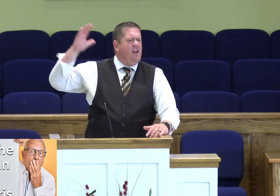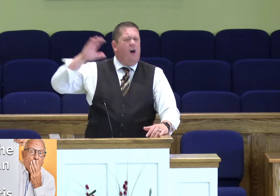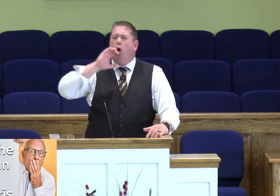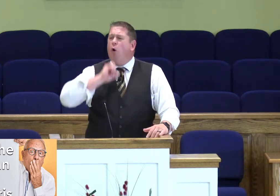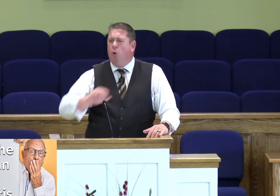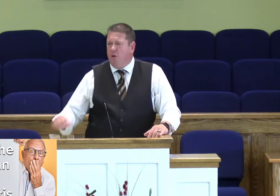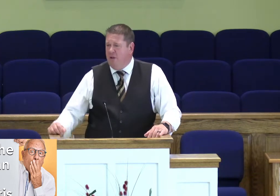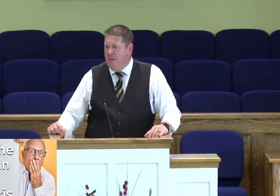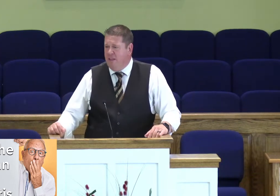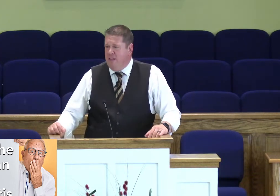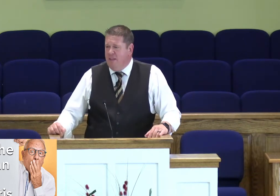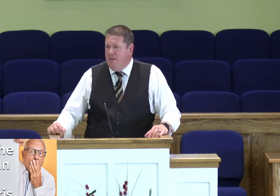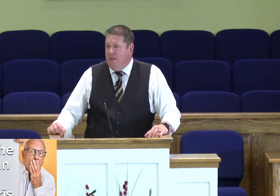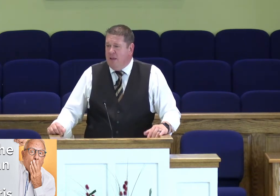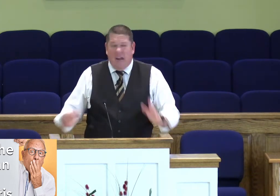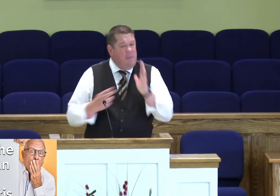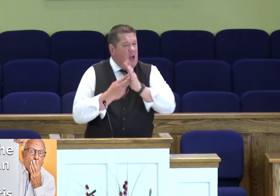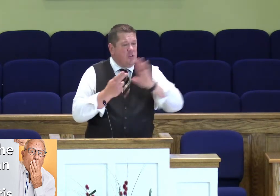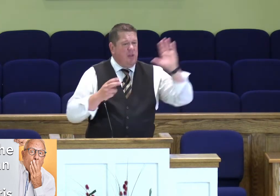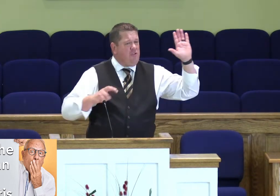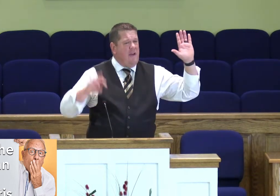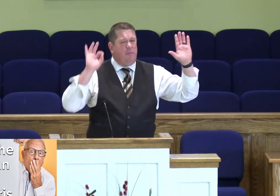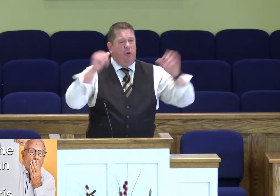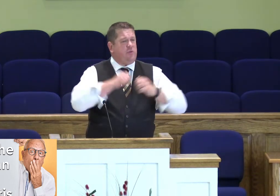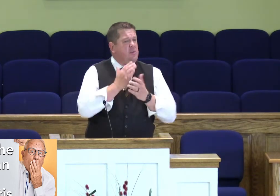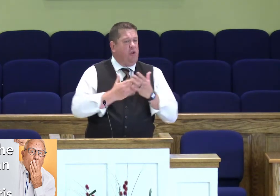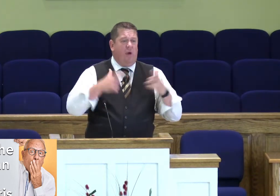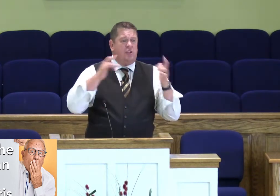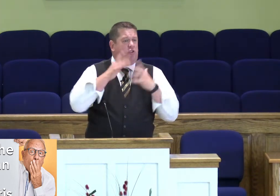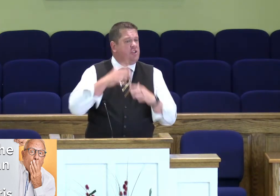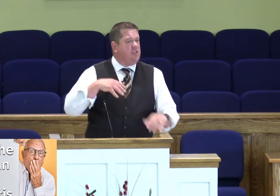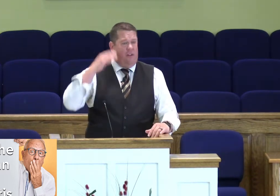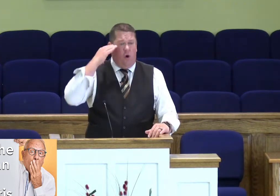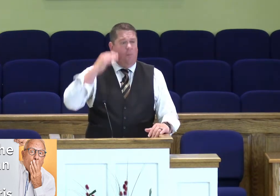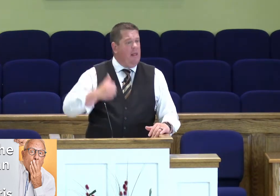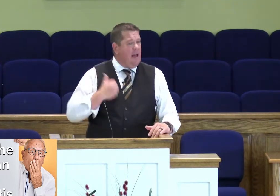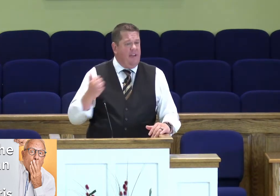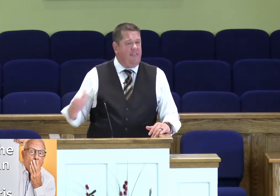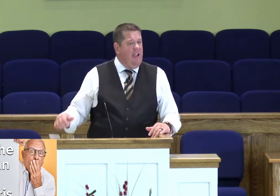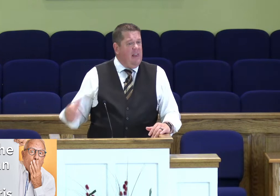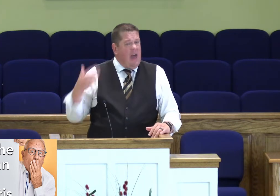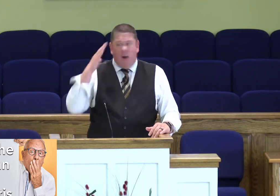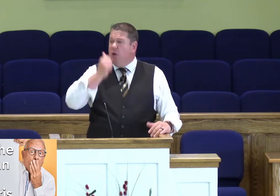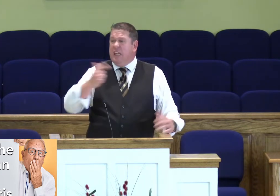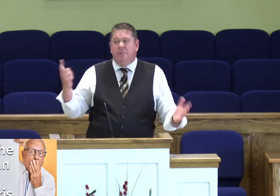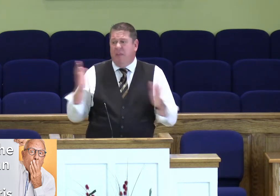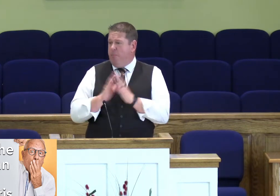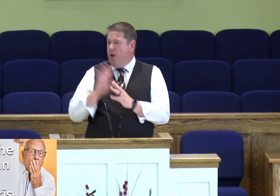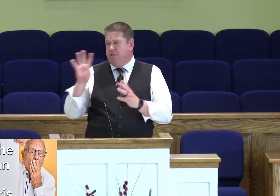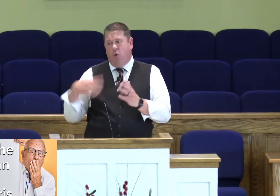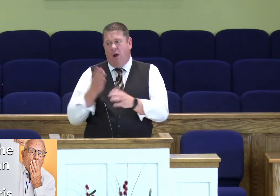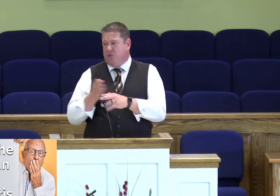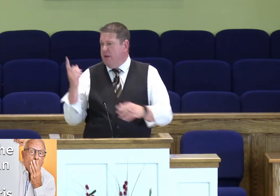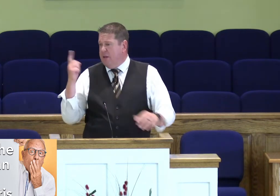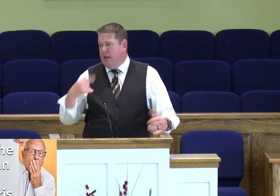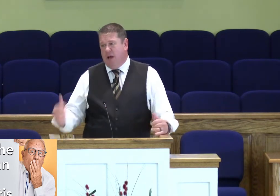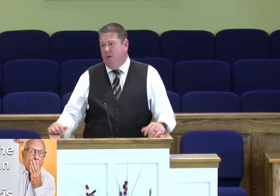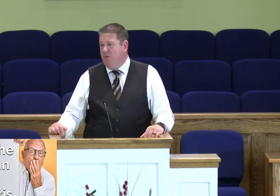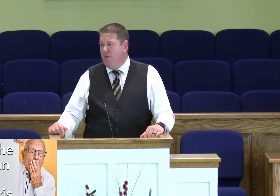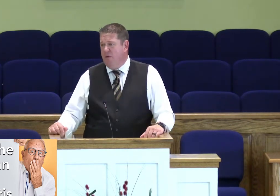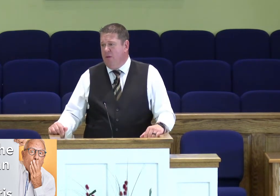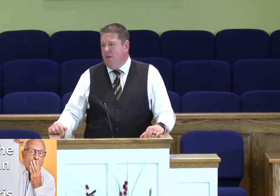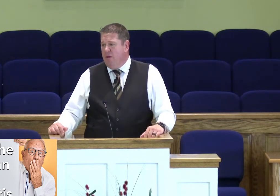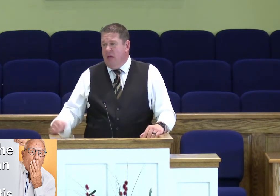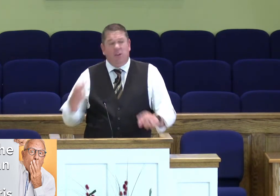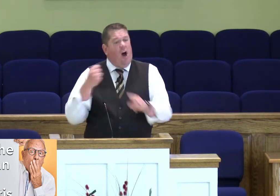warriors of old. Can I be honest with you? I travel and preach with some of the greatest Christians I know in my life. I don't know anybody that prays 4 hours straight a day